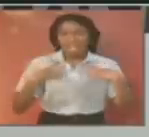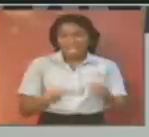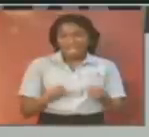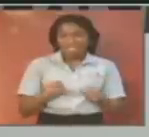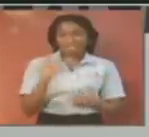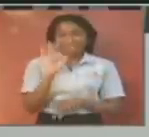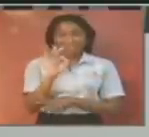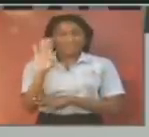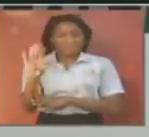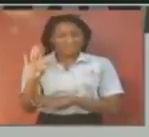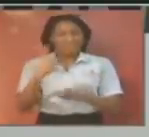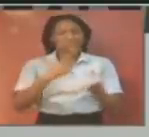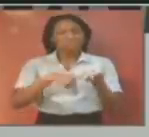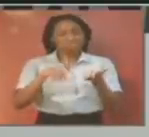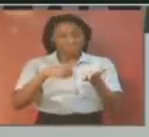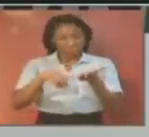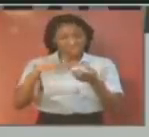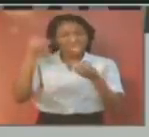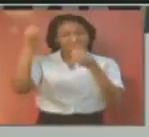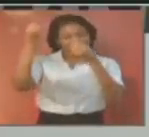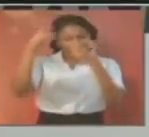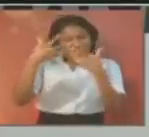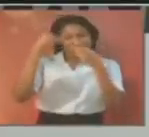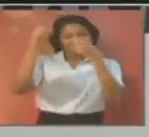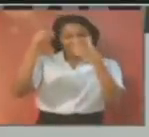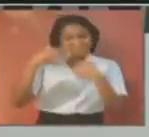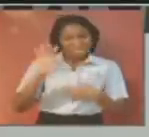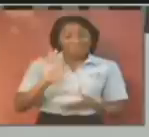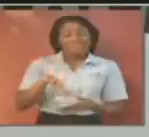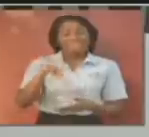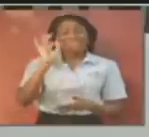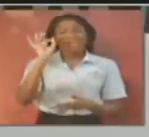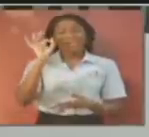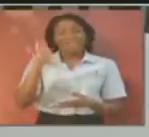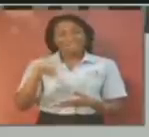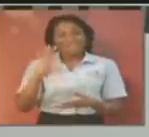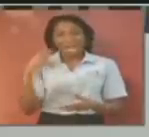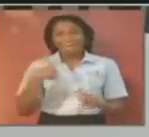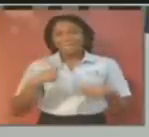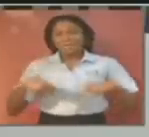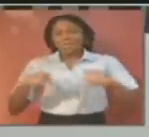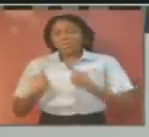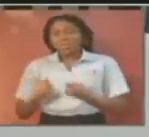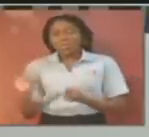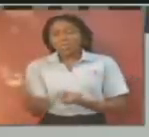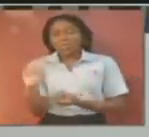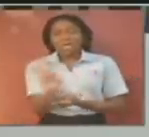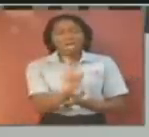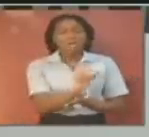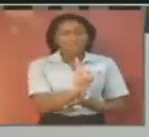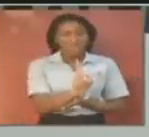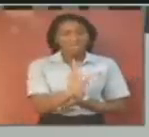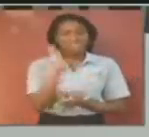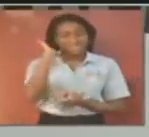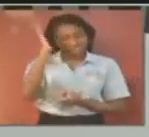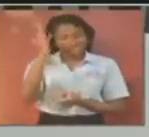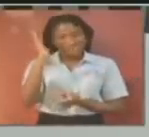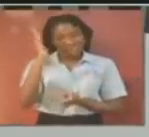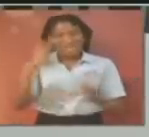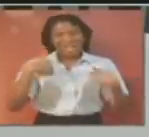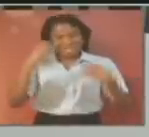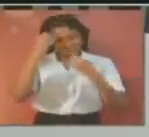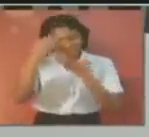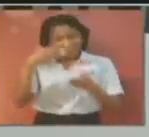media pages as well. So you can look there and determine which facility you need to go to for your second dose